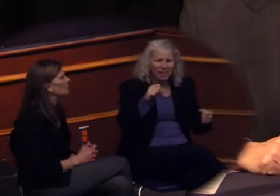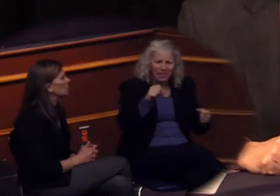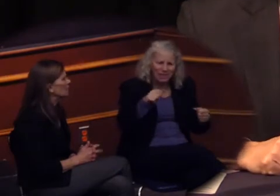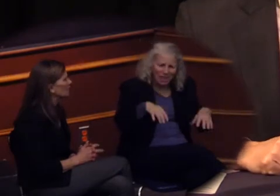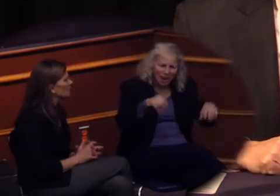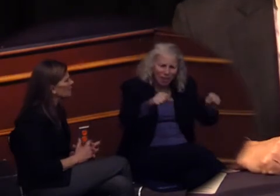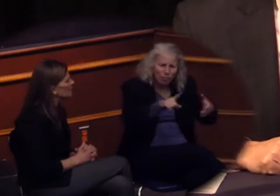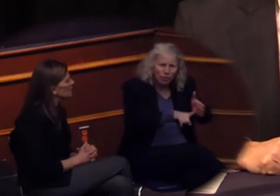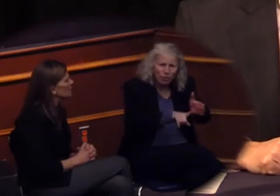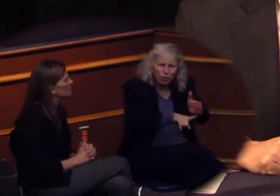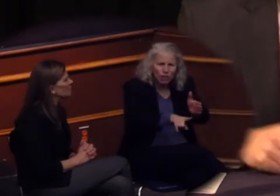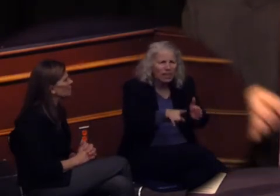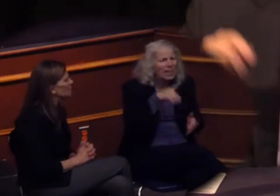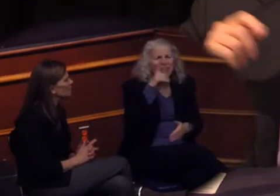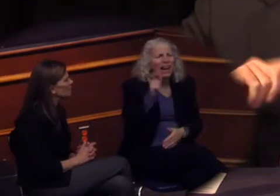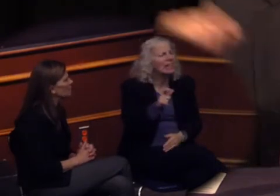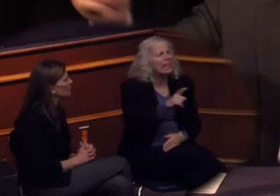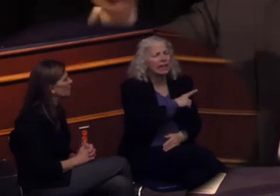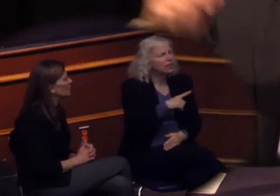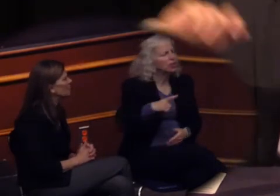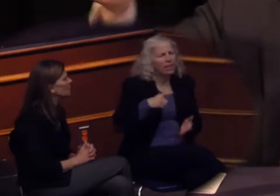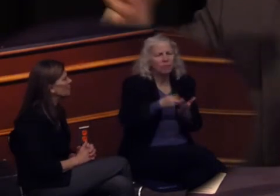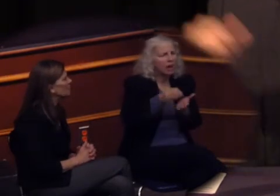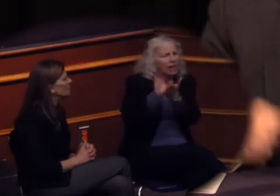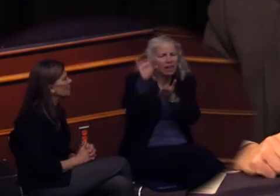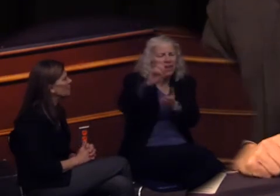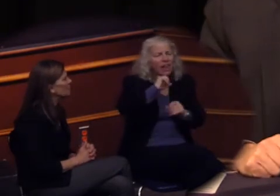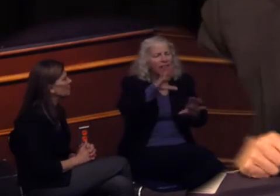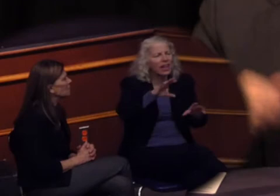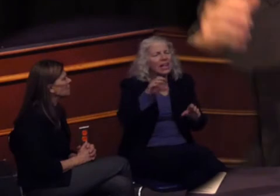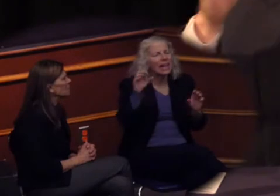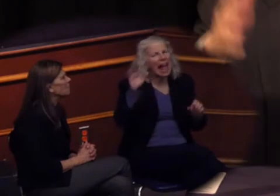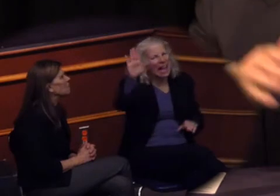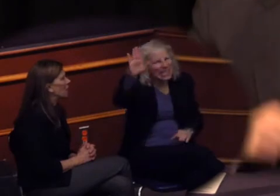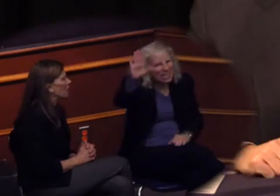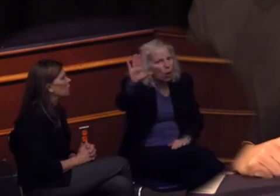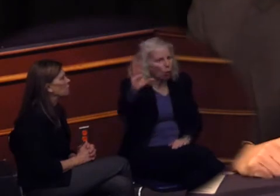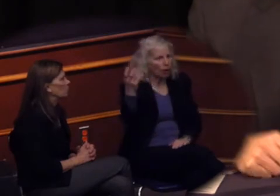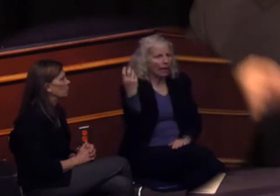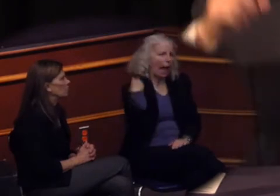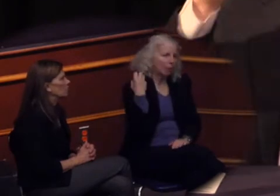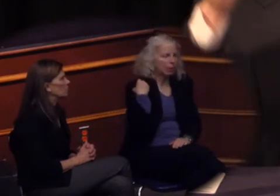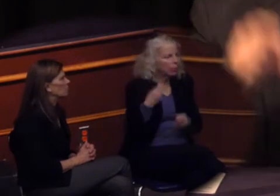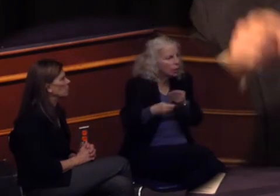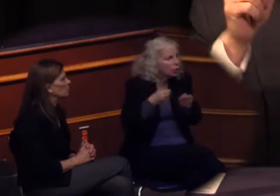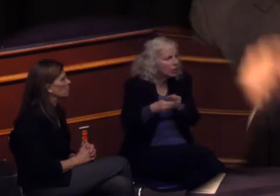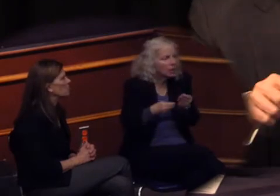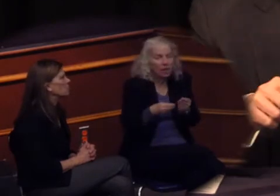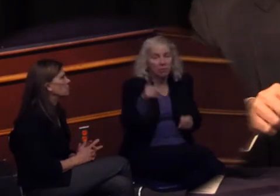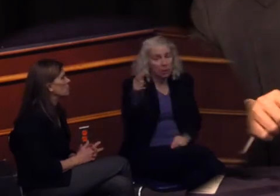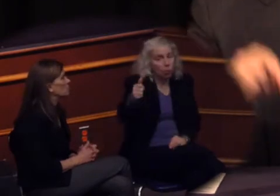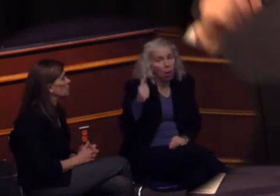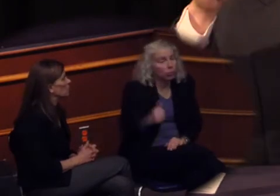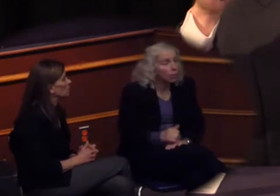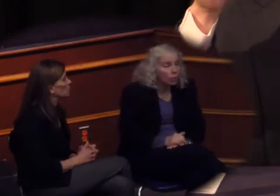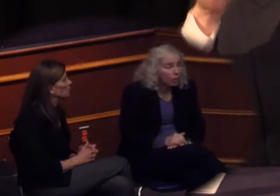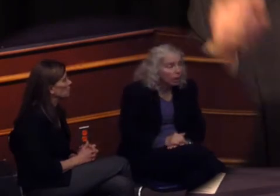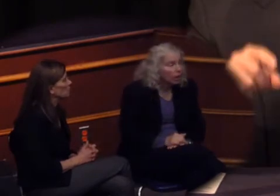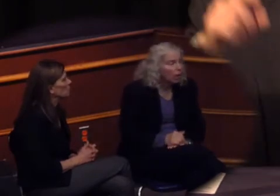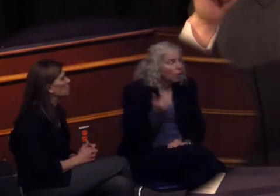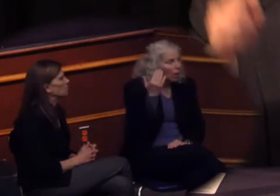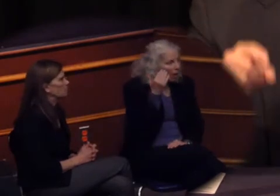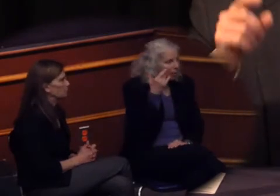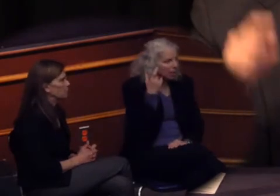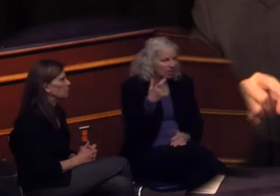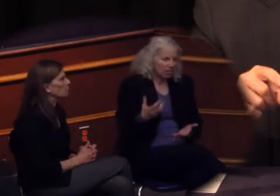He doesn't even need a legislative appropriation. He could just have it done through the capital budget, which is what I've called on him to do. But he won't do it because he's been